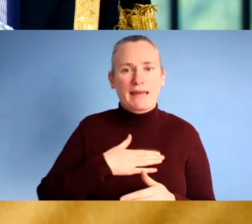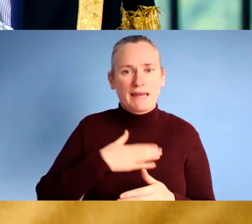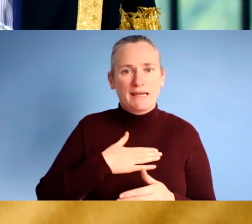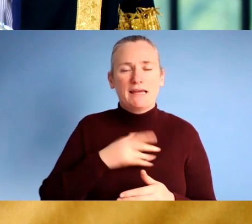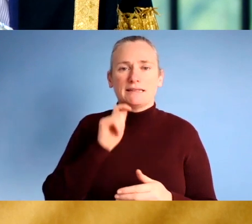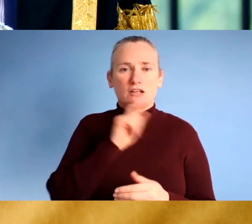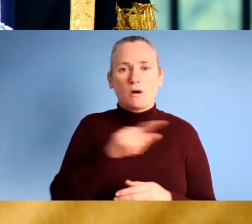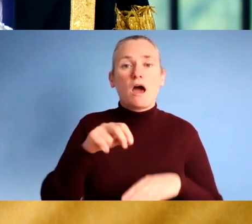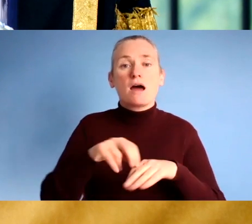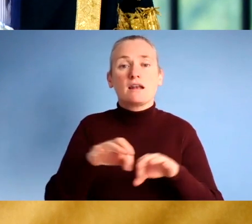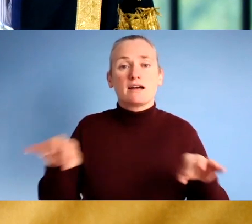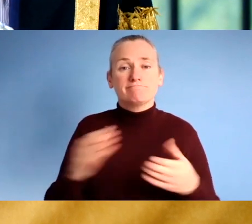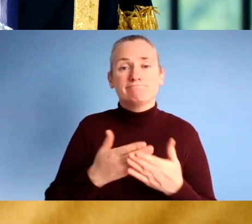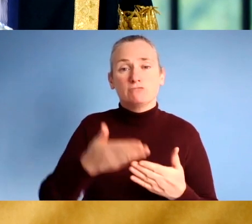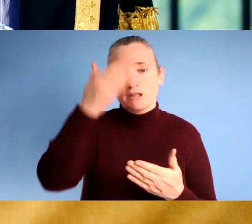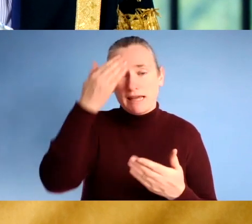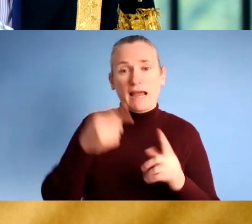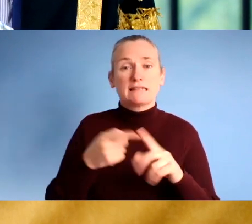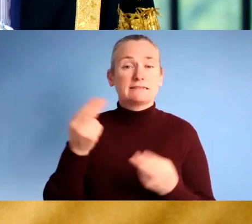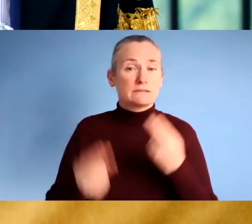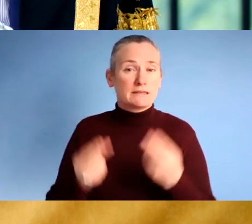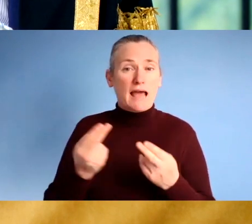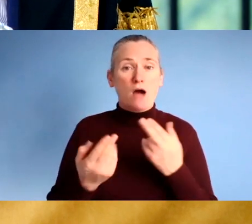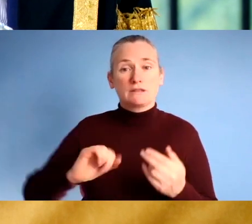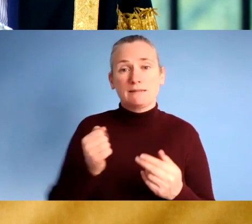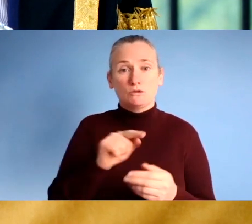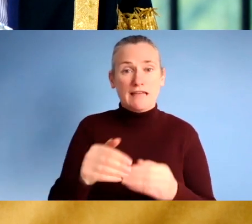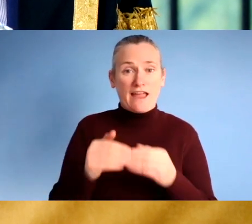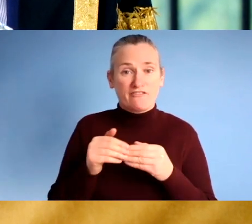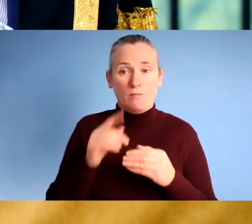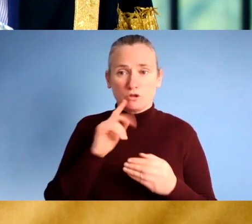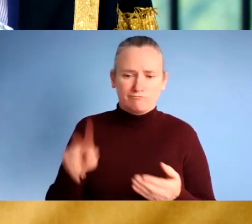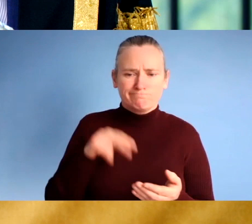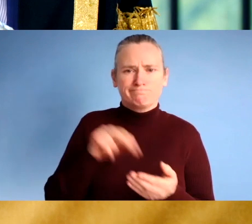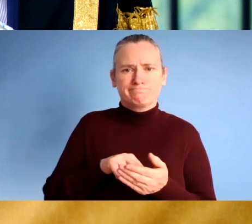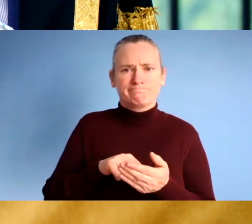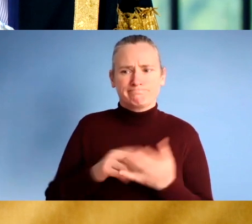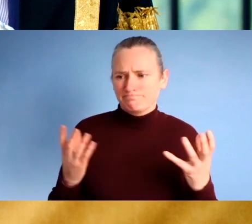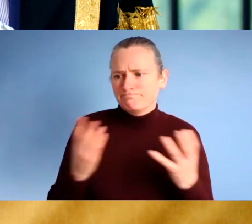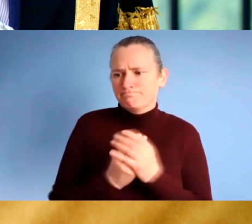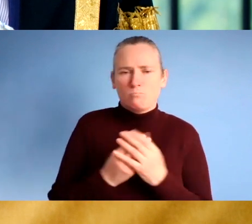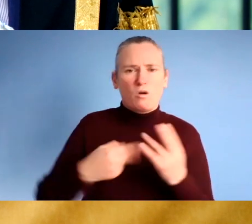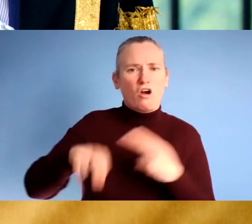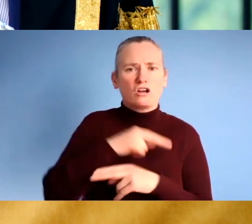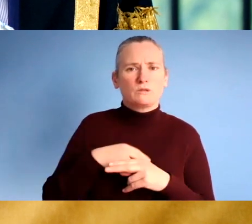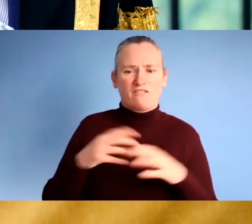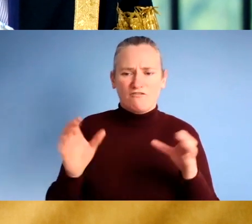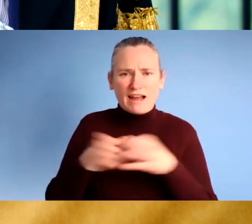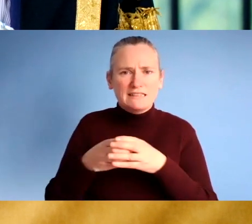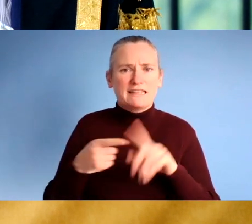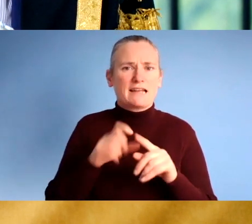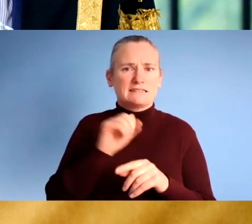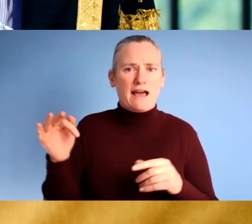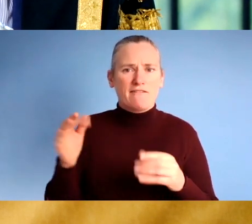about online learning, about assessments, how we want to keep you safe, but you stood up with us. You stood together with our faculty and our staff in